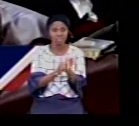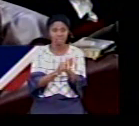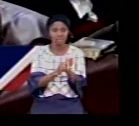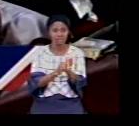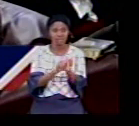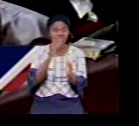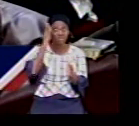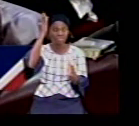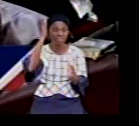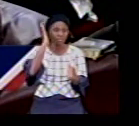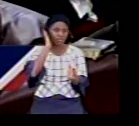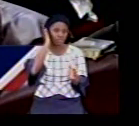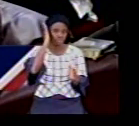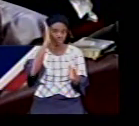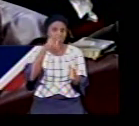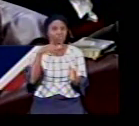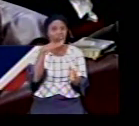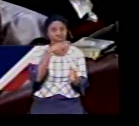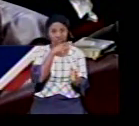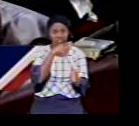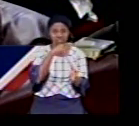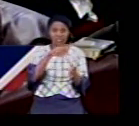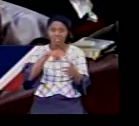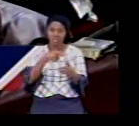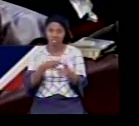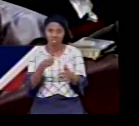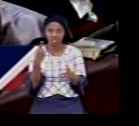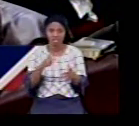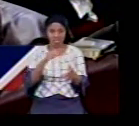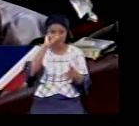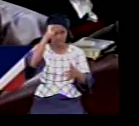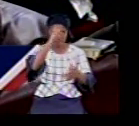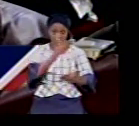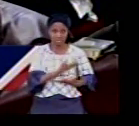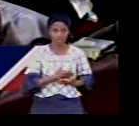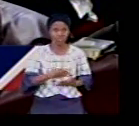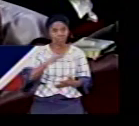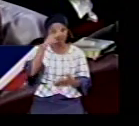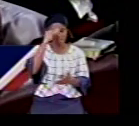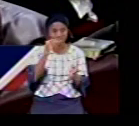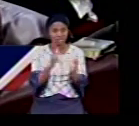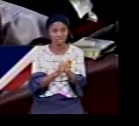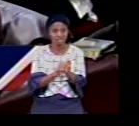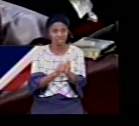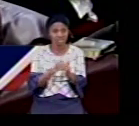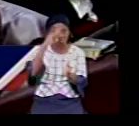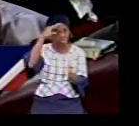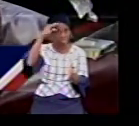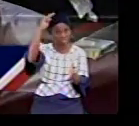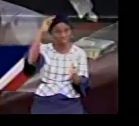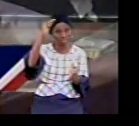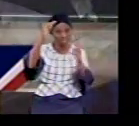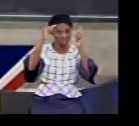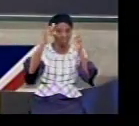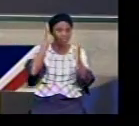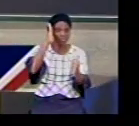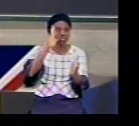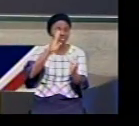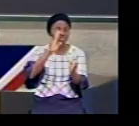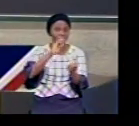should lie, neither the son of man that he should repent, as he